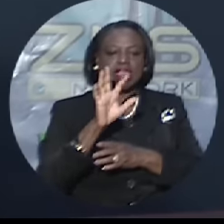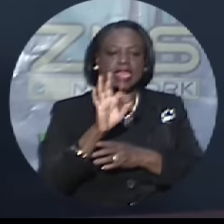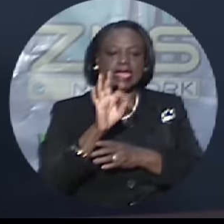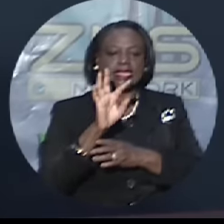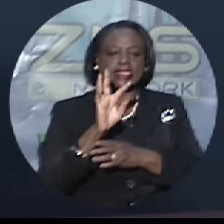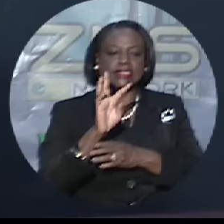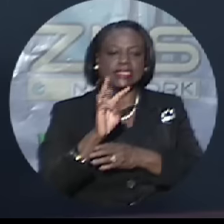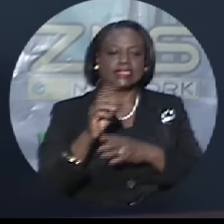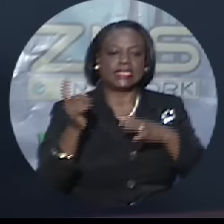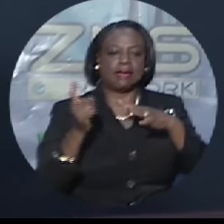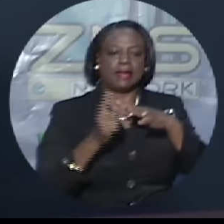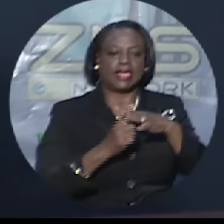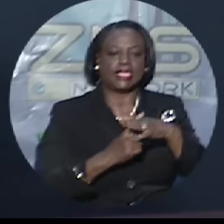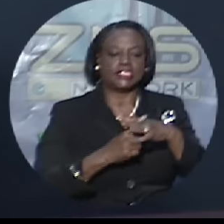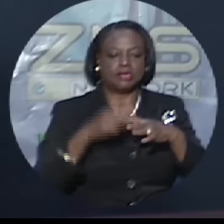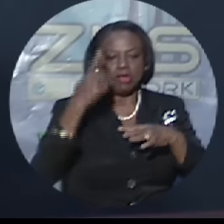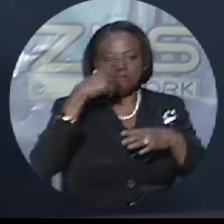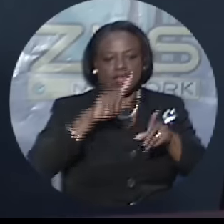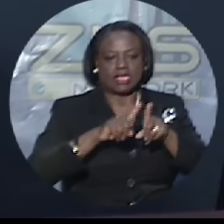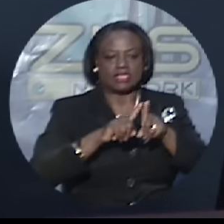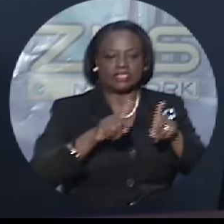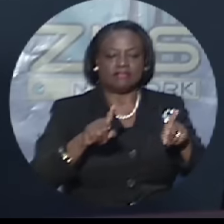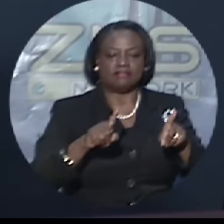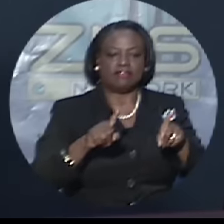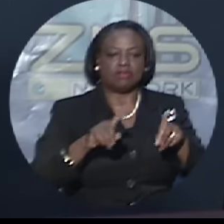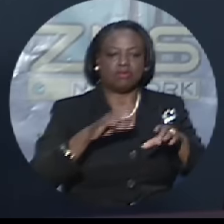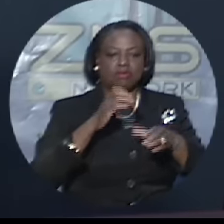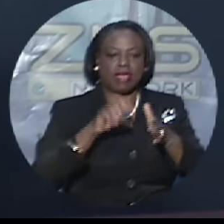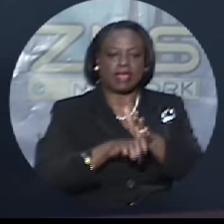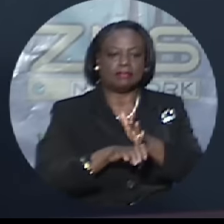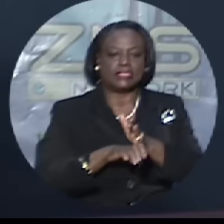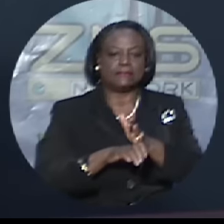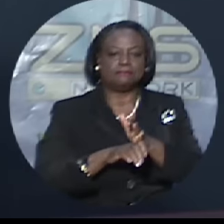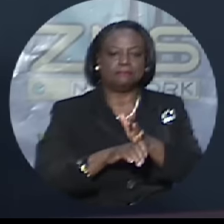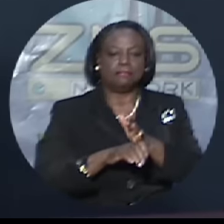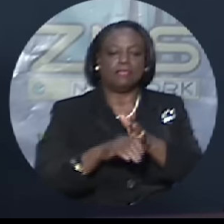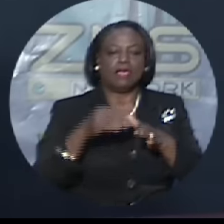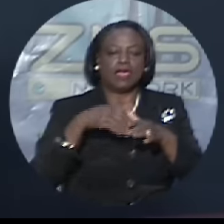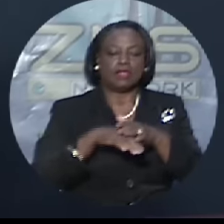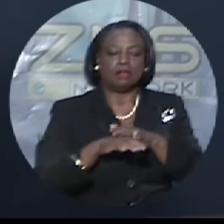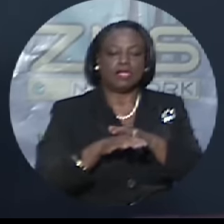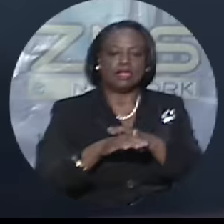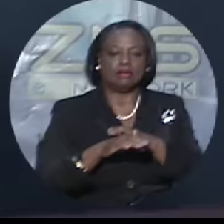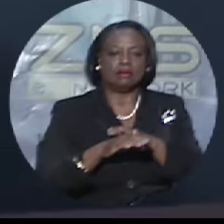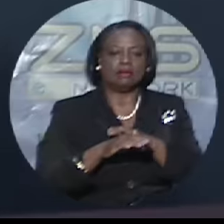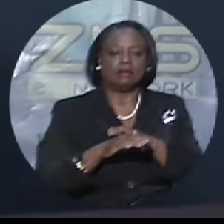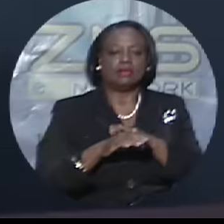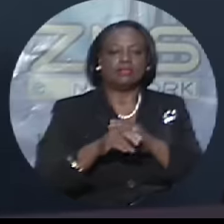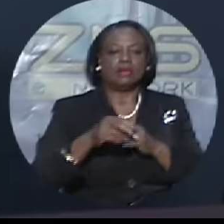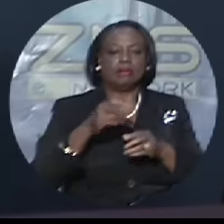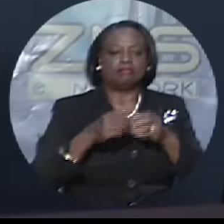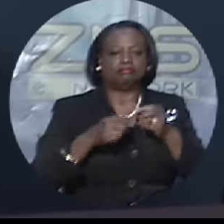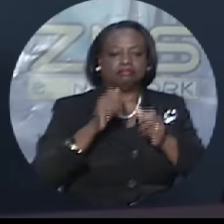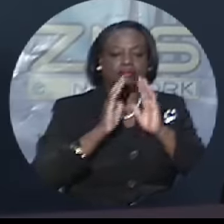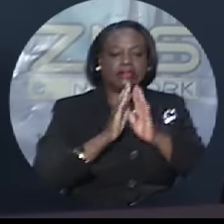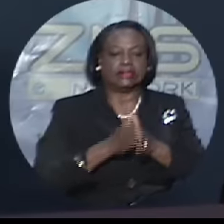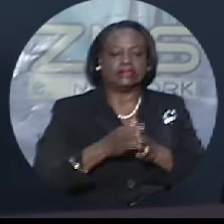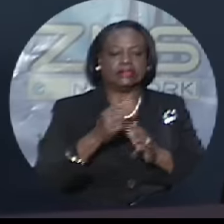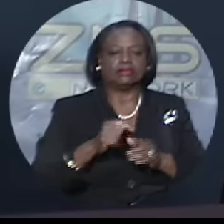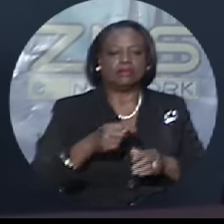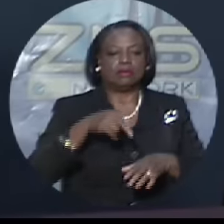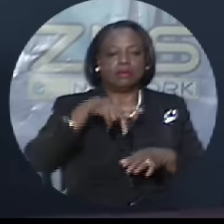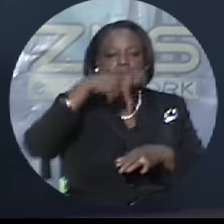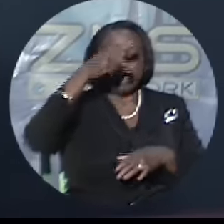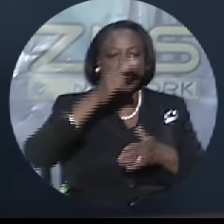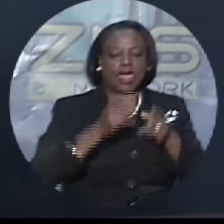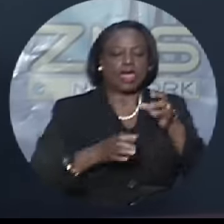396 applications of various kinds, including 26 applications for final leave to appeal to the Privy Council. We have